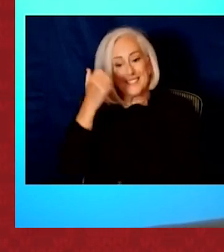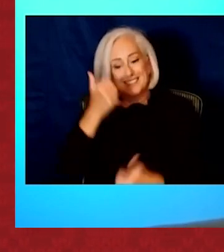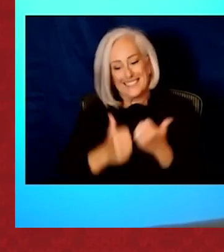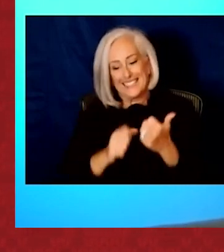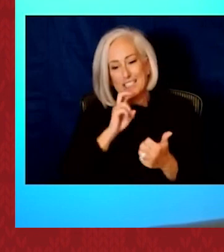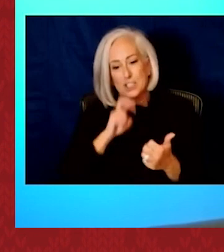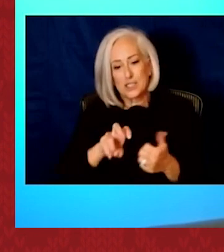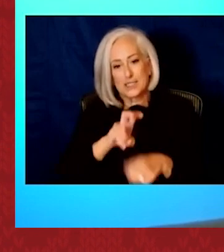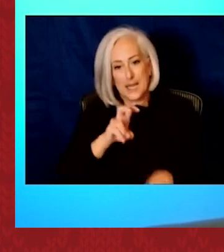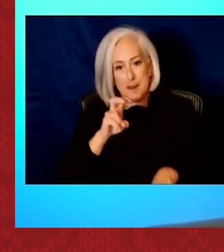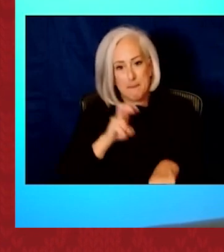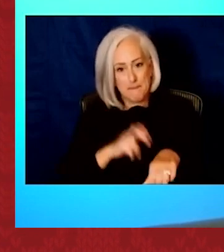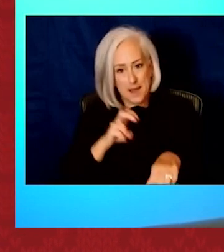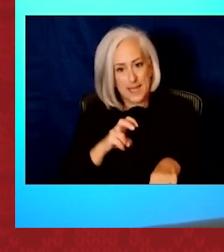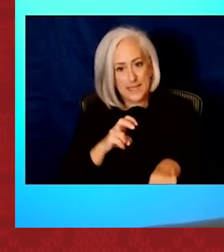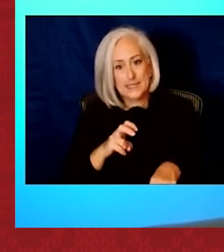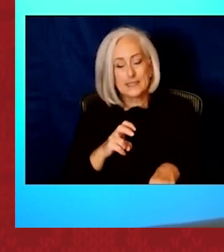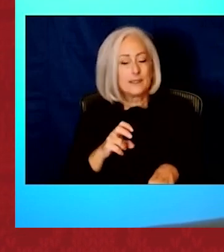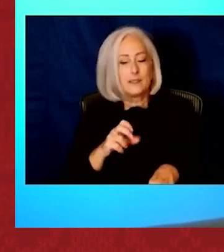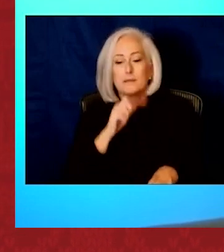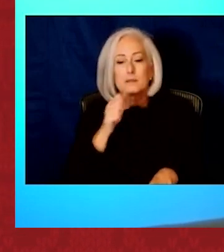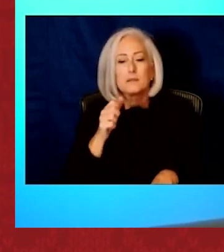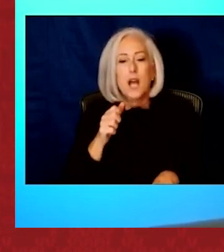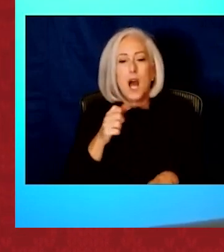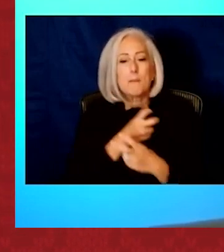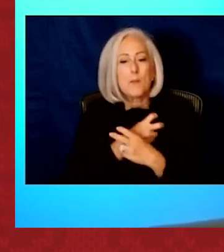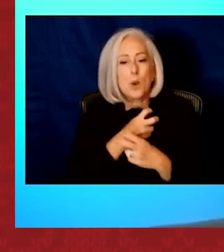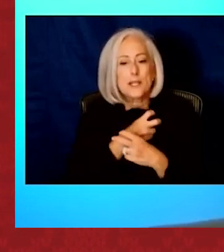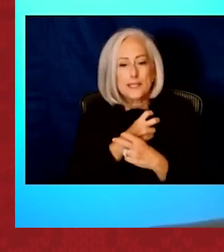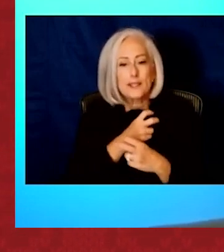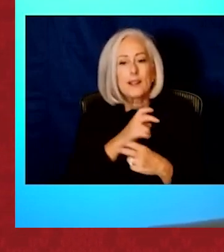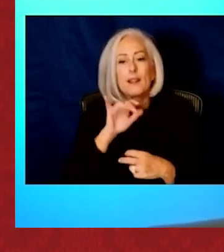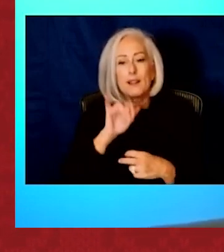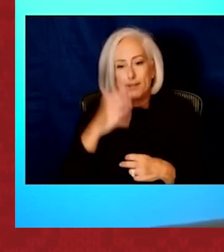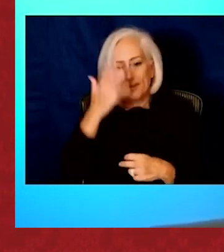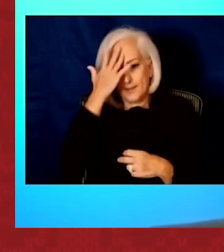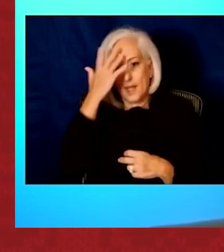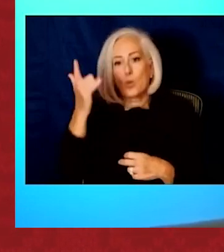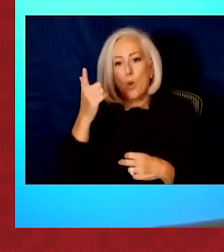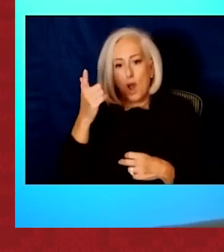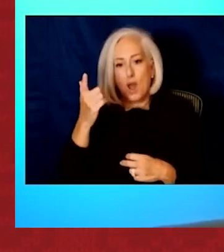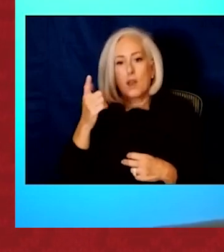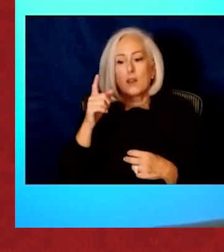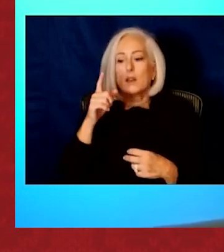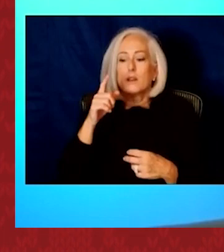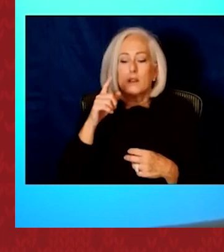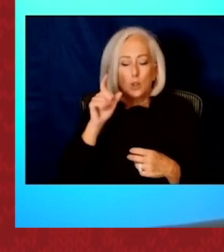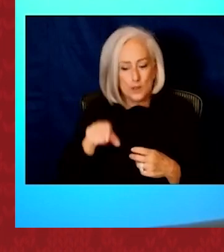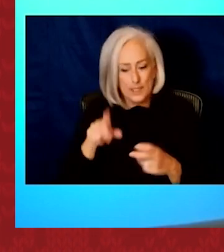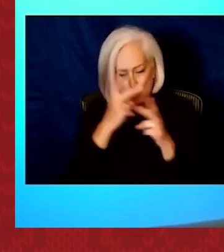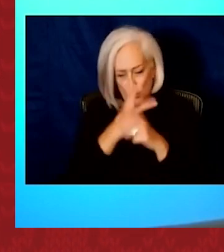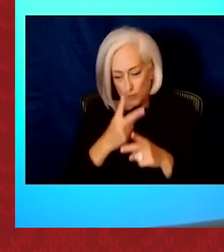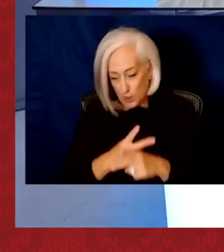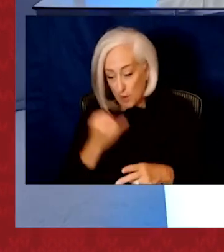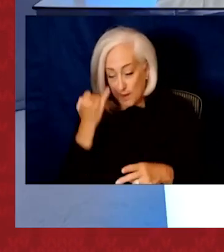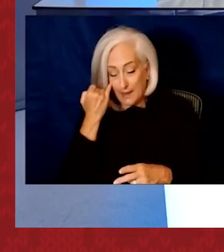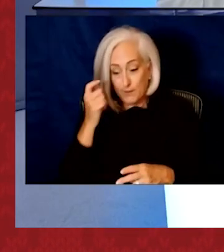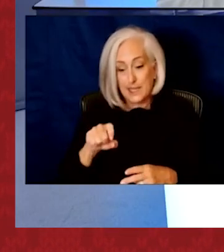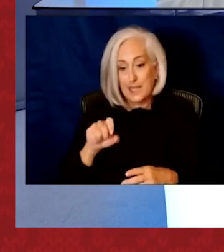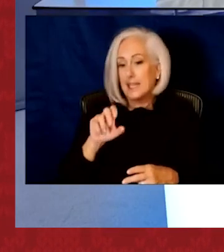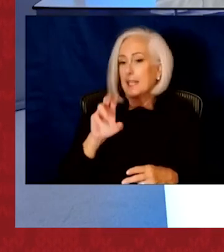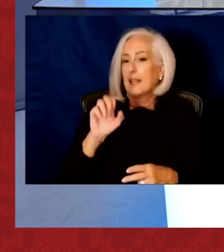needs antivenom. That's where you need that health professional to kind of help figure that out. So can I ice my foot or leg if I'm bit